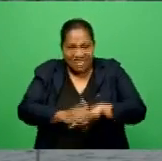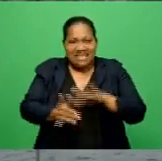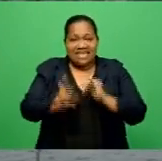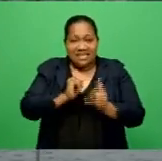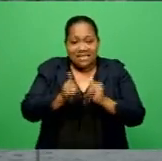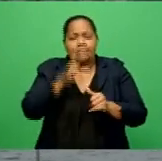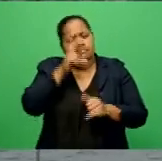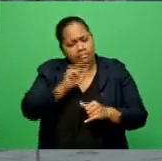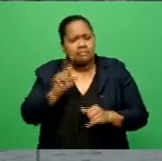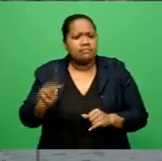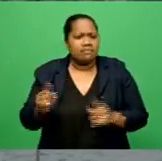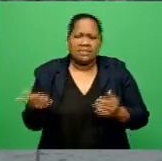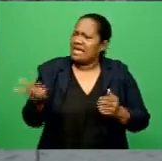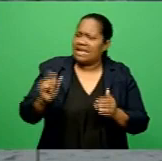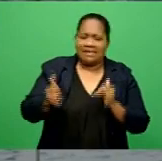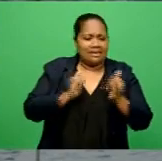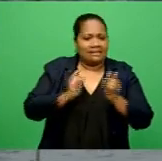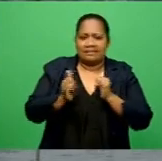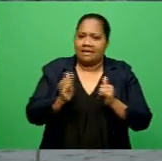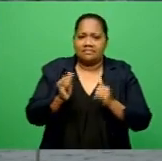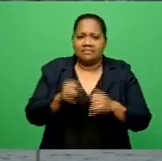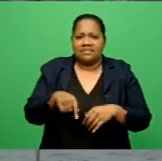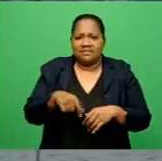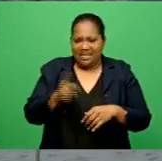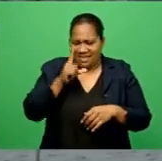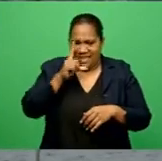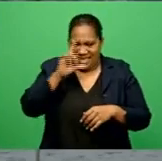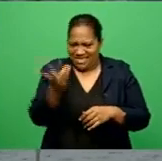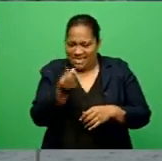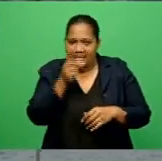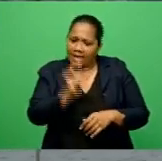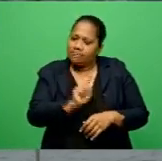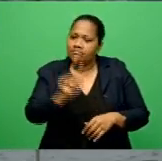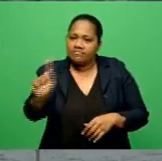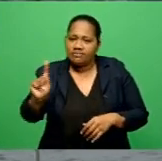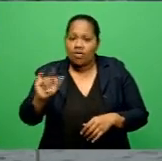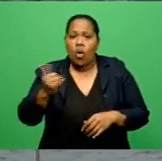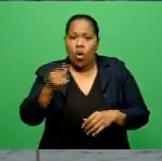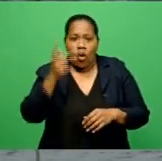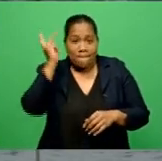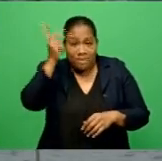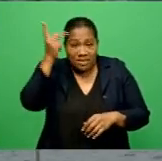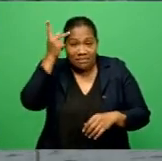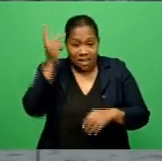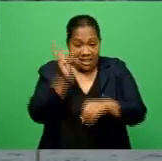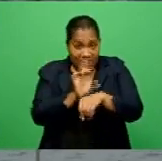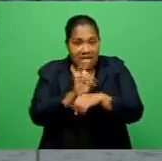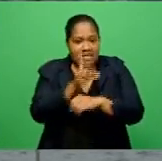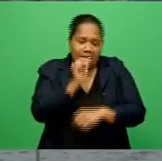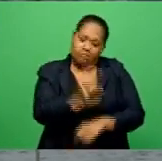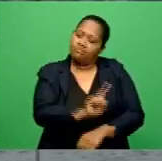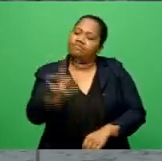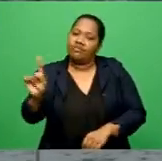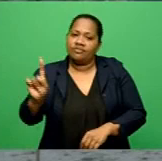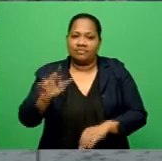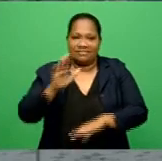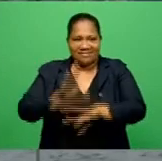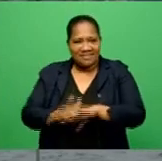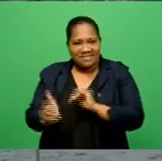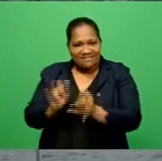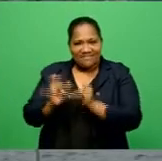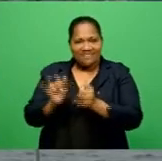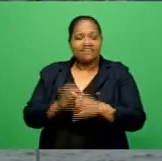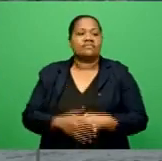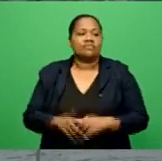at any exam center convenient to them or as advised by their principals. As the